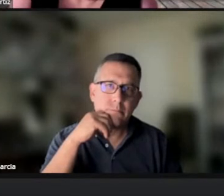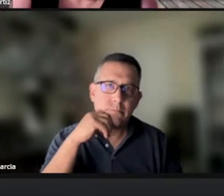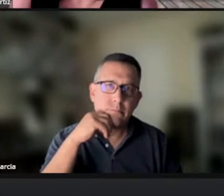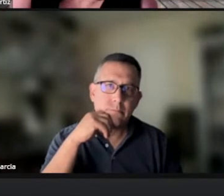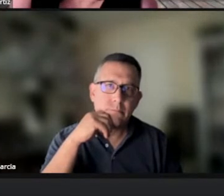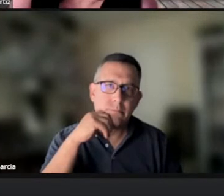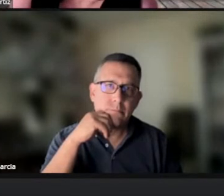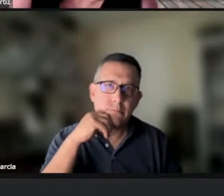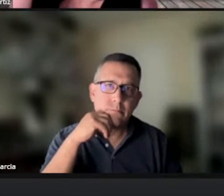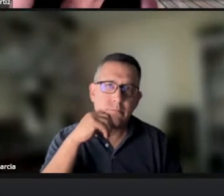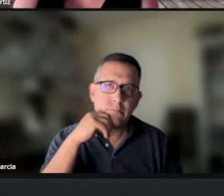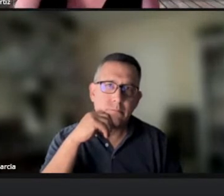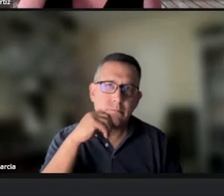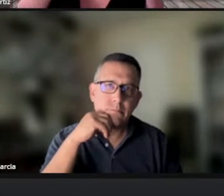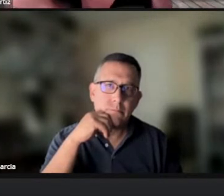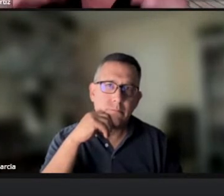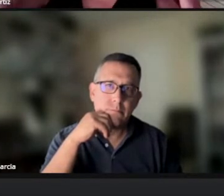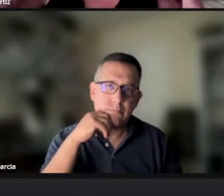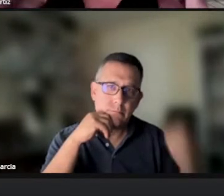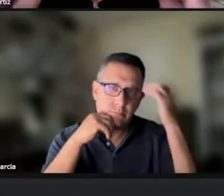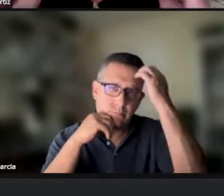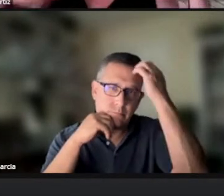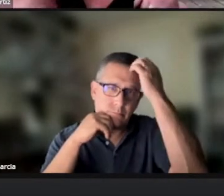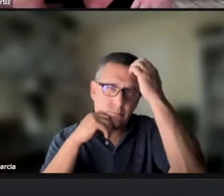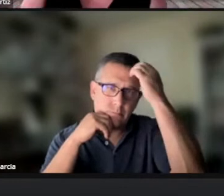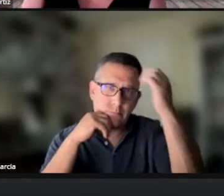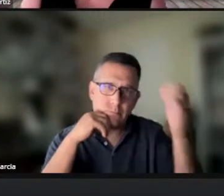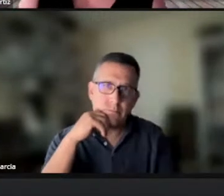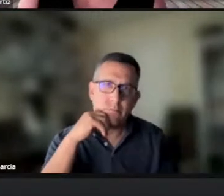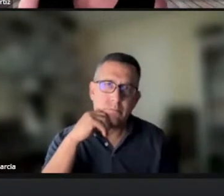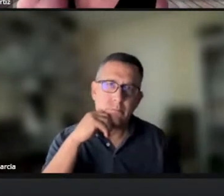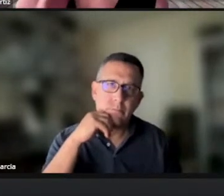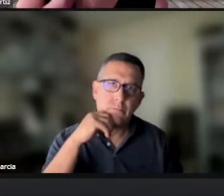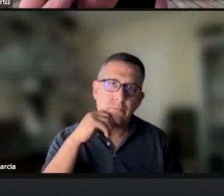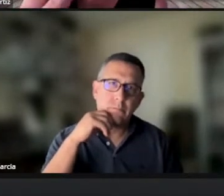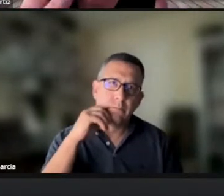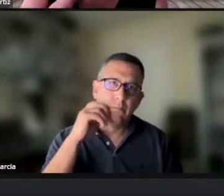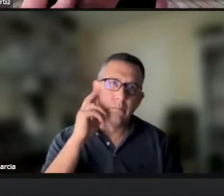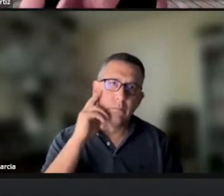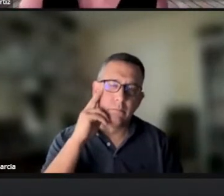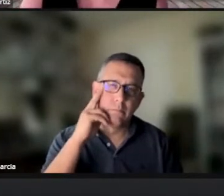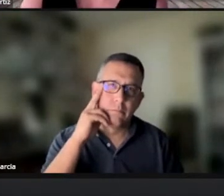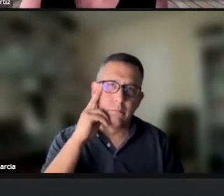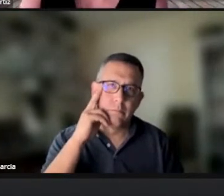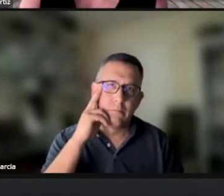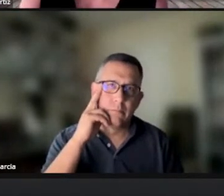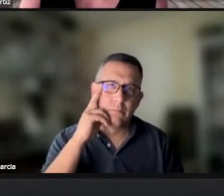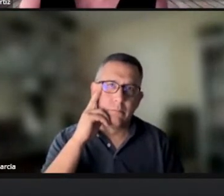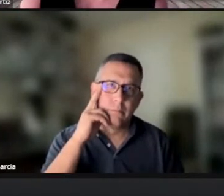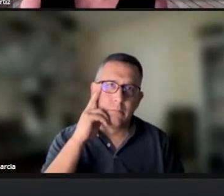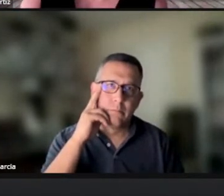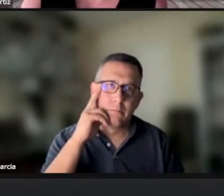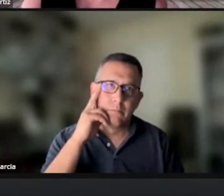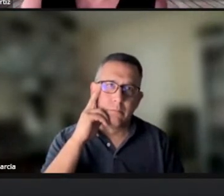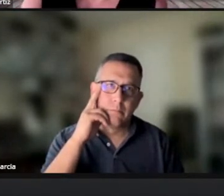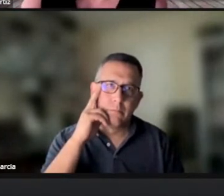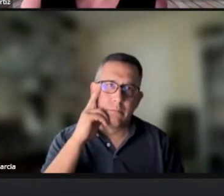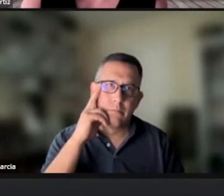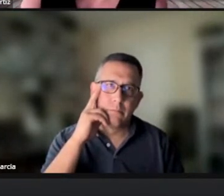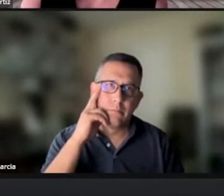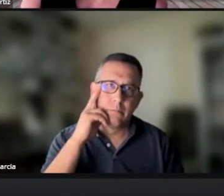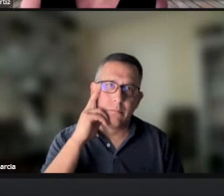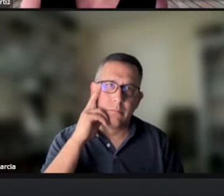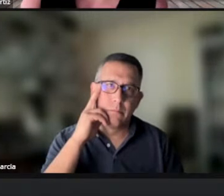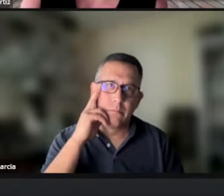rush has not been a concern. That almost everybody in the Sacramento region is a mile or two from some place where